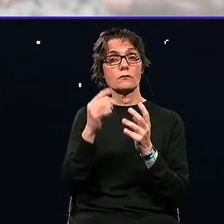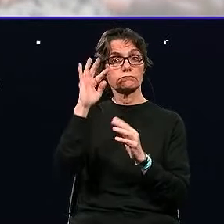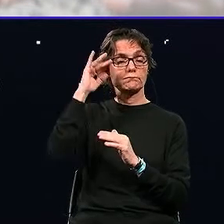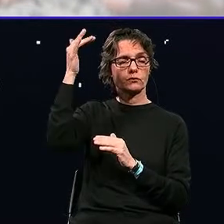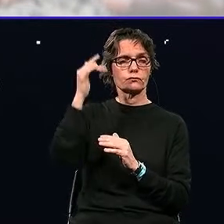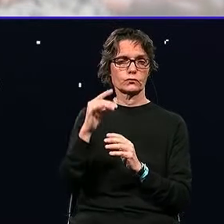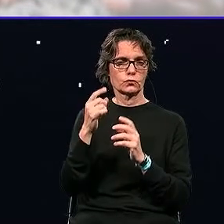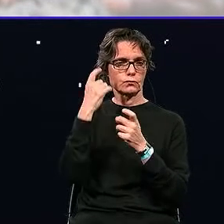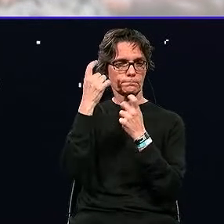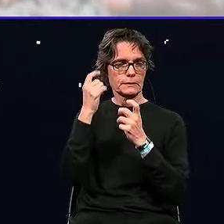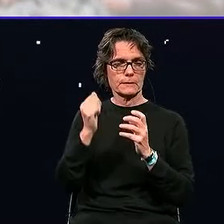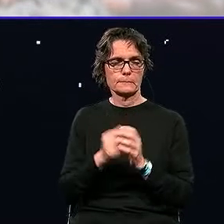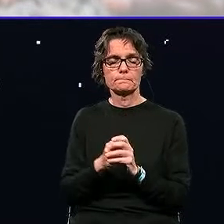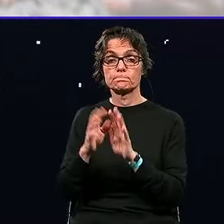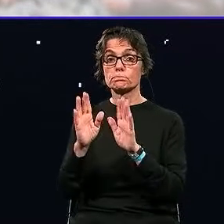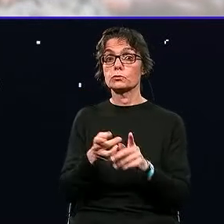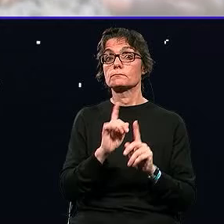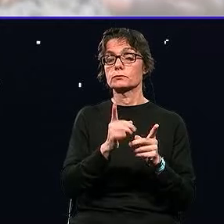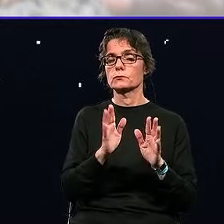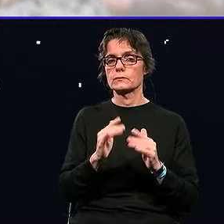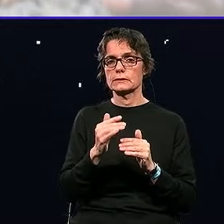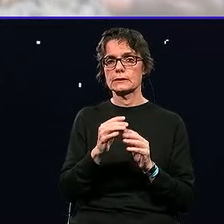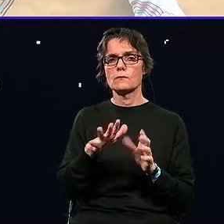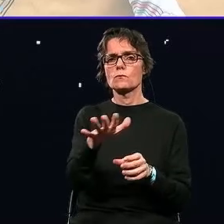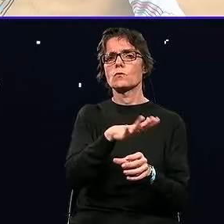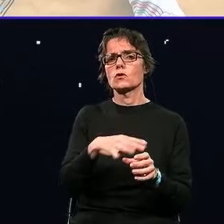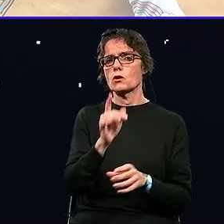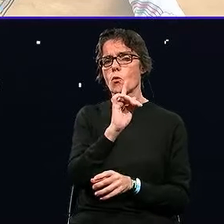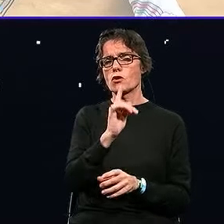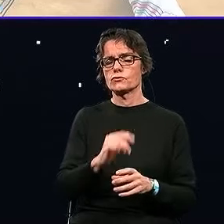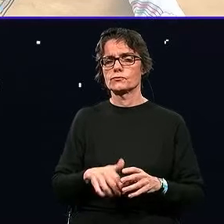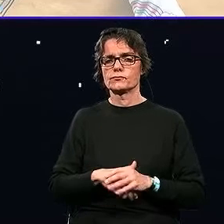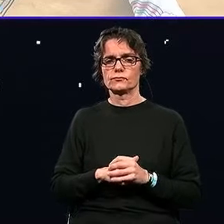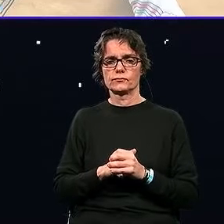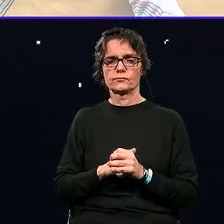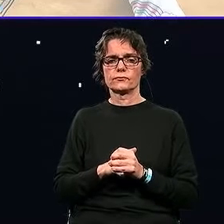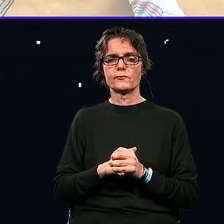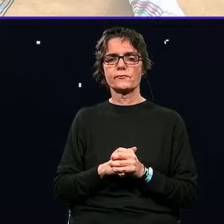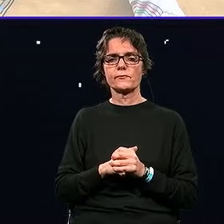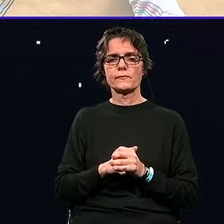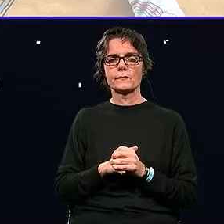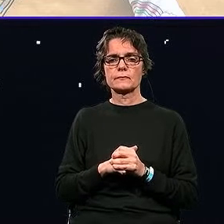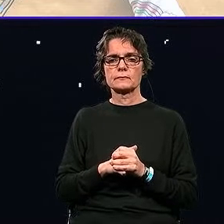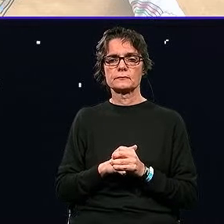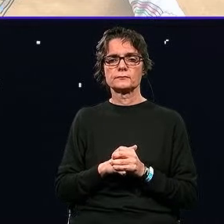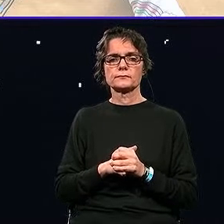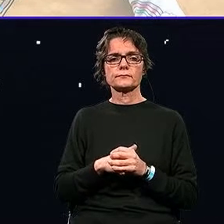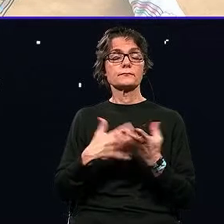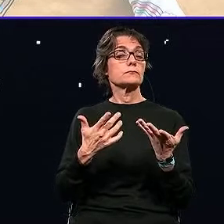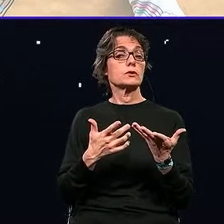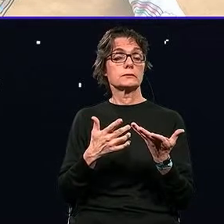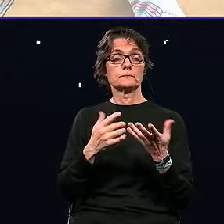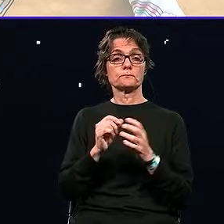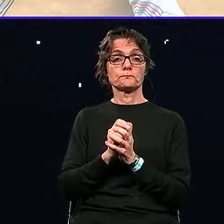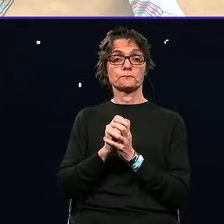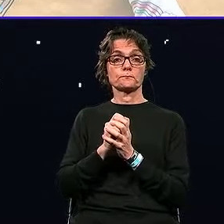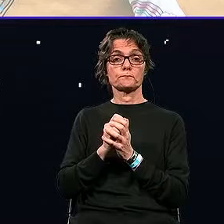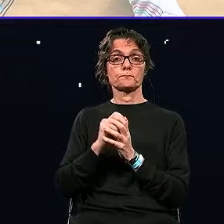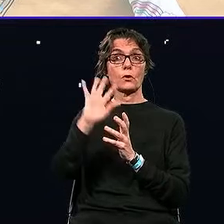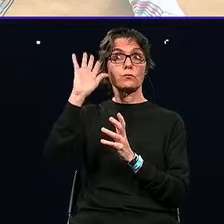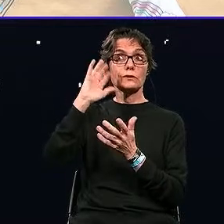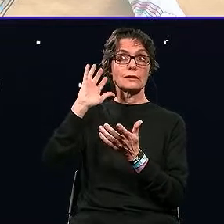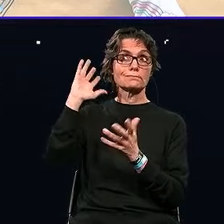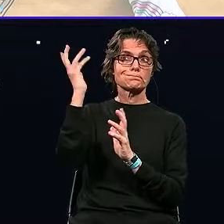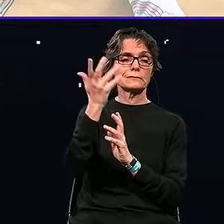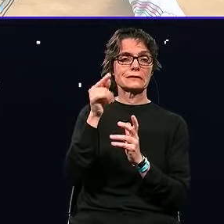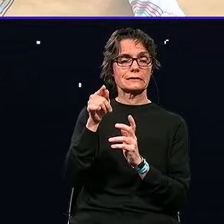future. So let's start with the context. So climate change, ultimately,